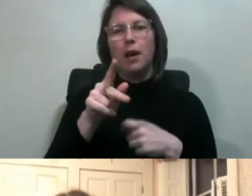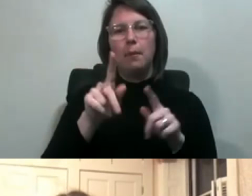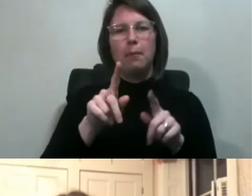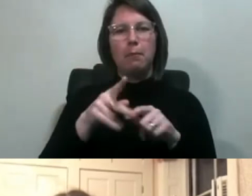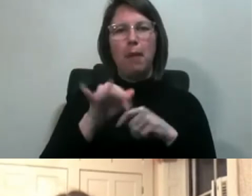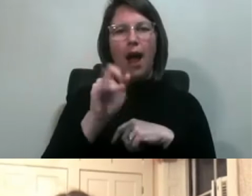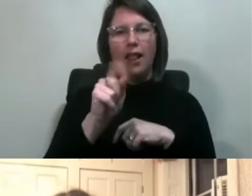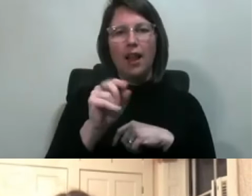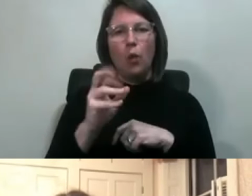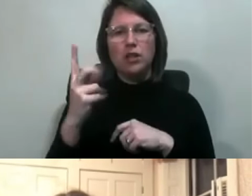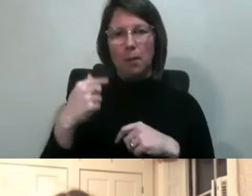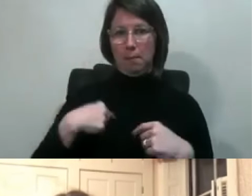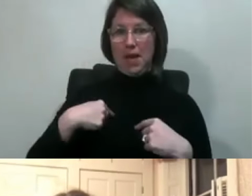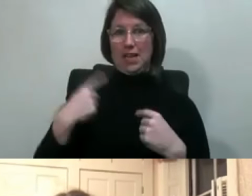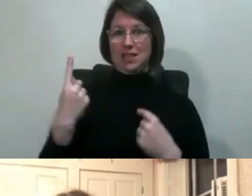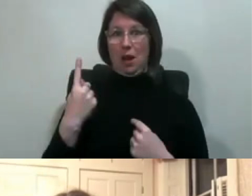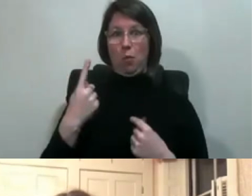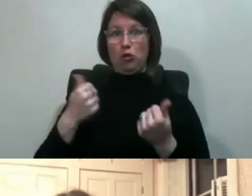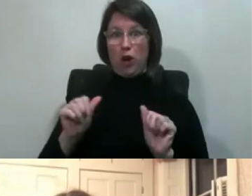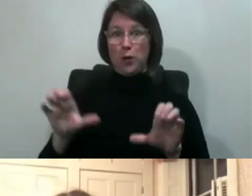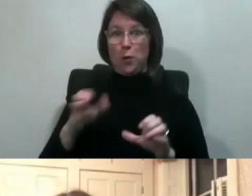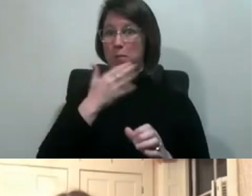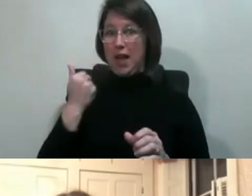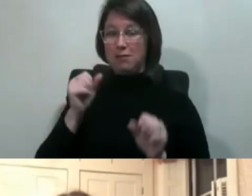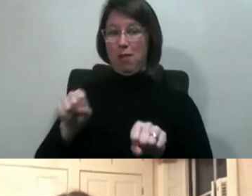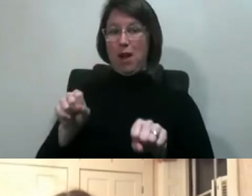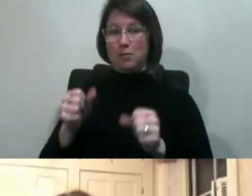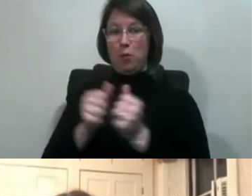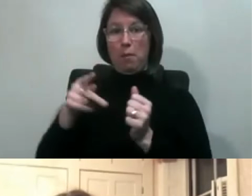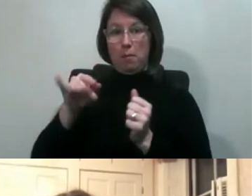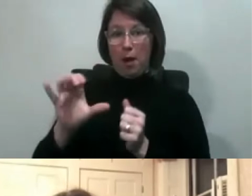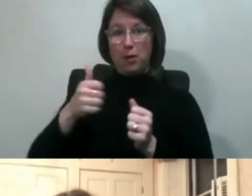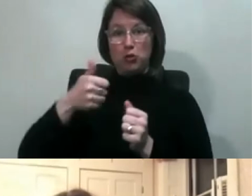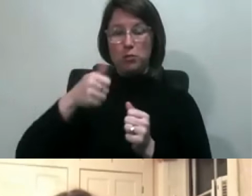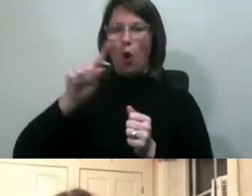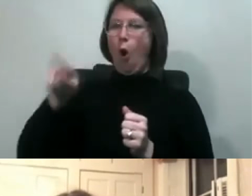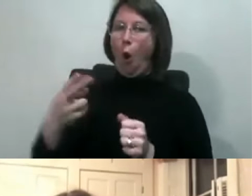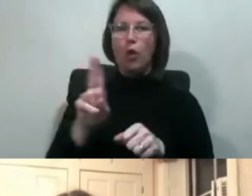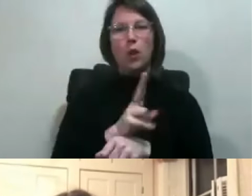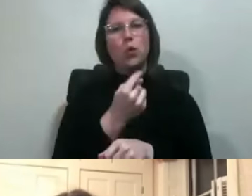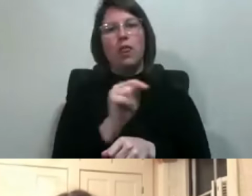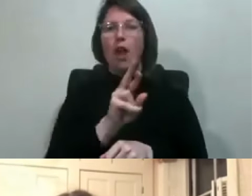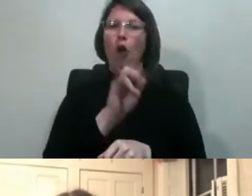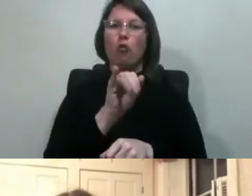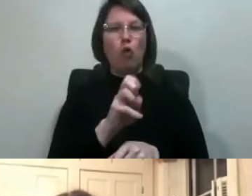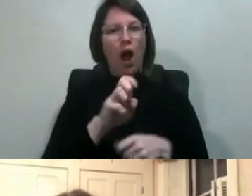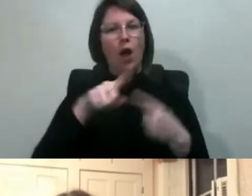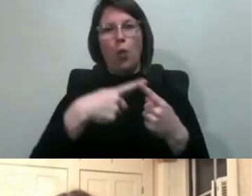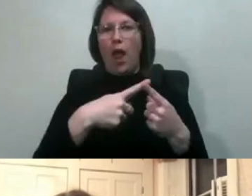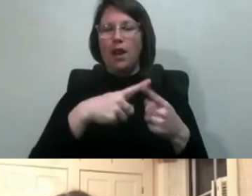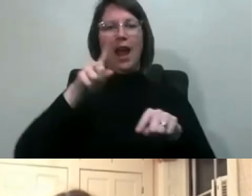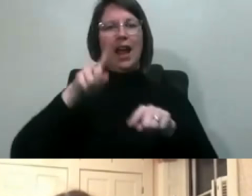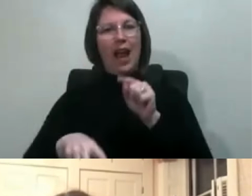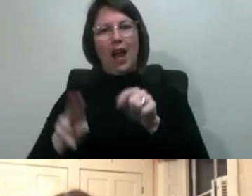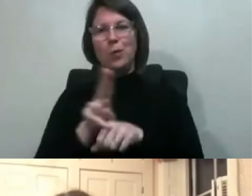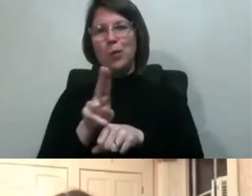But here's someone who's trying to do the best they can with public transportation and only take the ride when they, can't get close